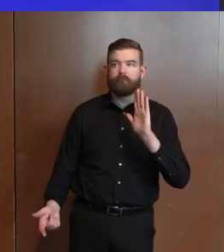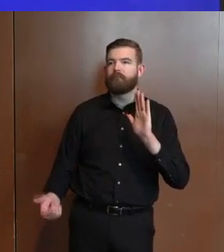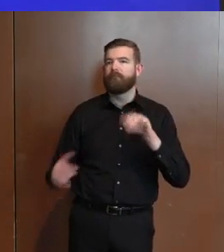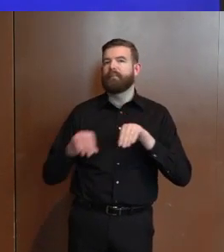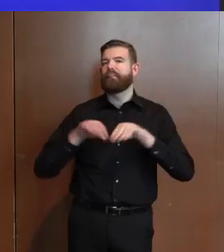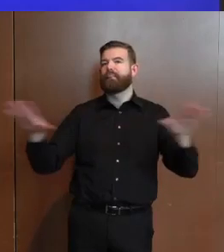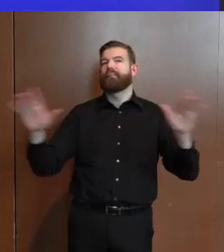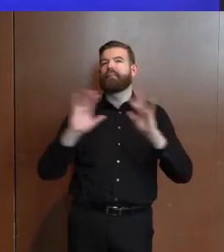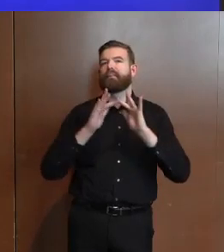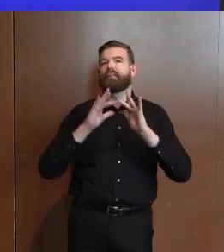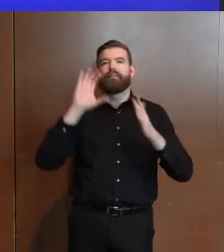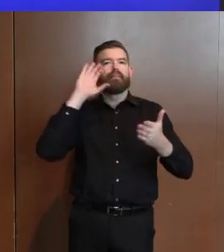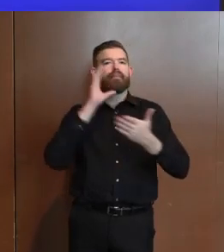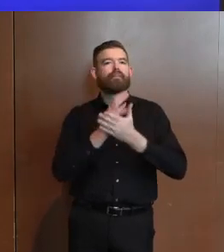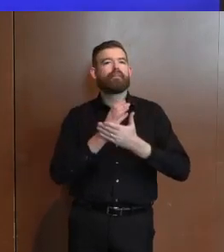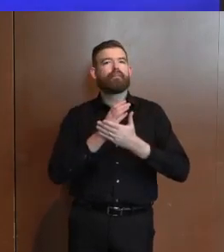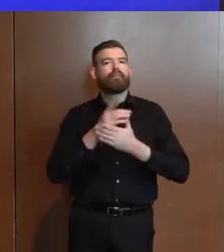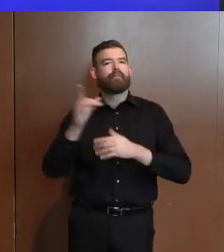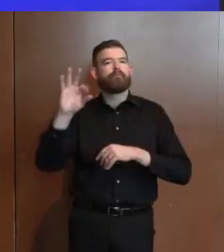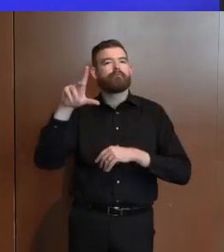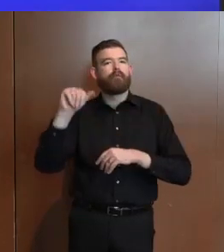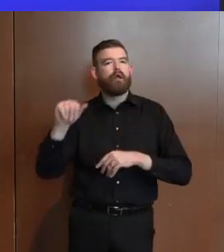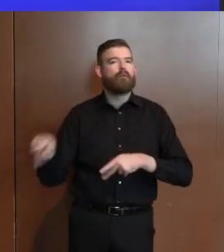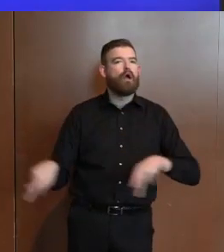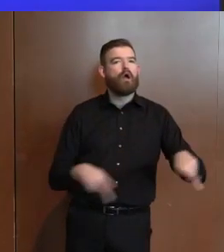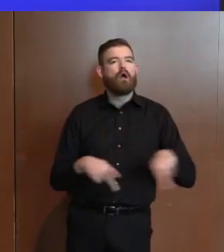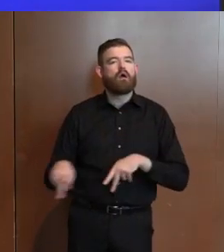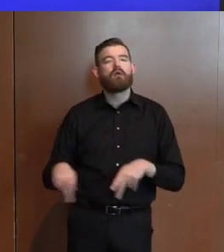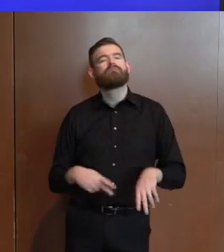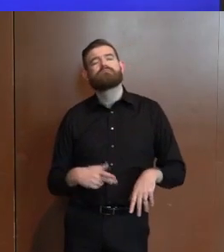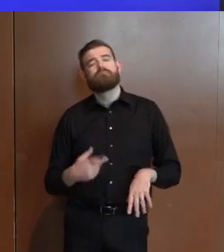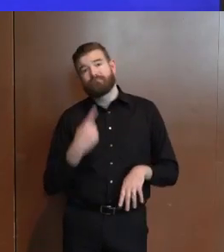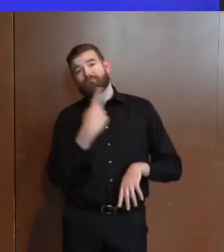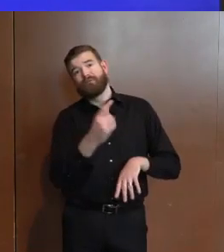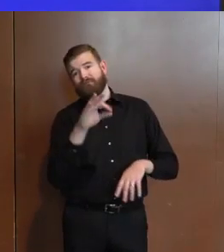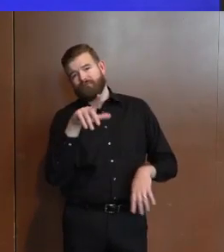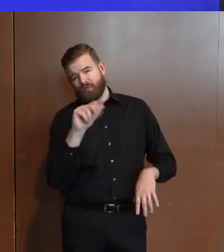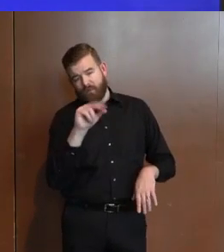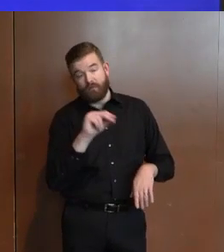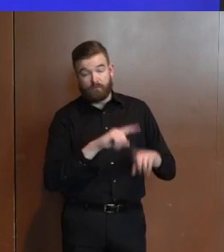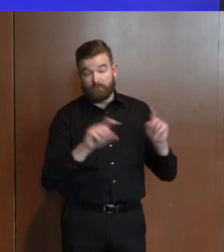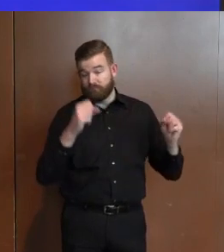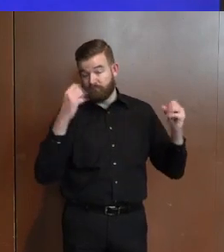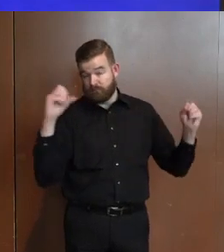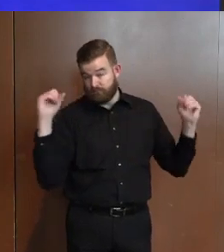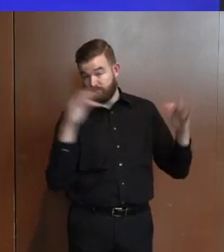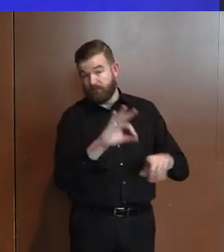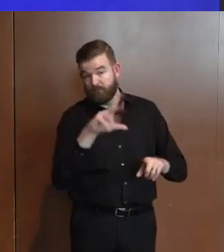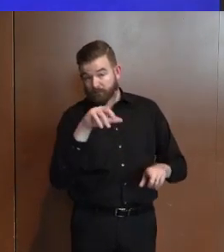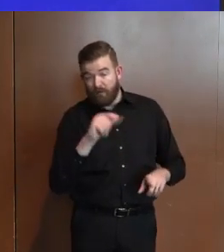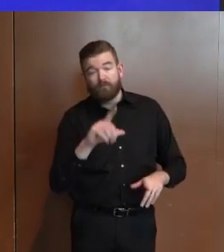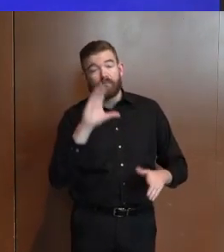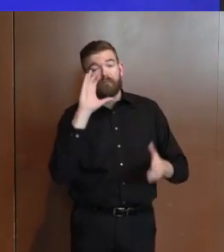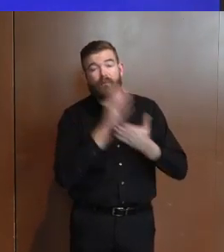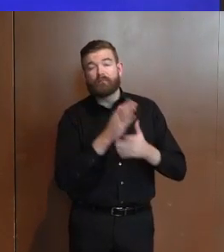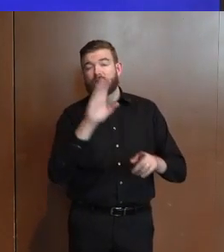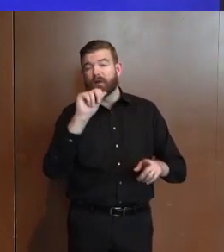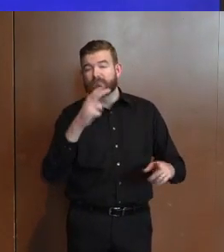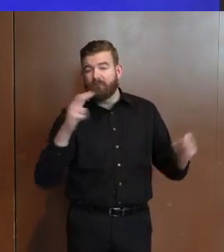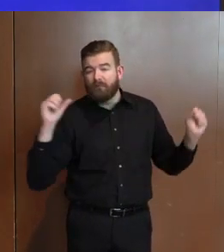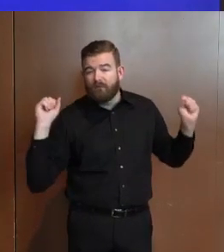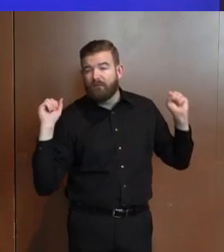thinking about just Florida. But I will say this, the images of the packed beaches at spring break, I think we talked about a couple of weeks ago, they were